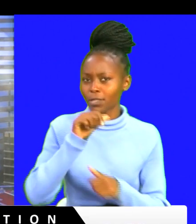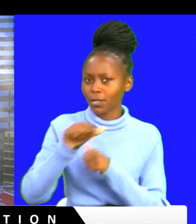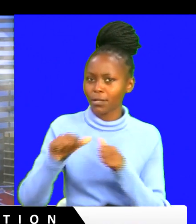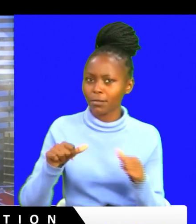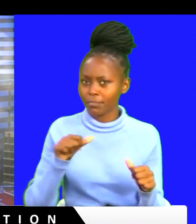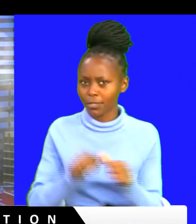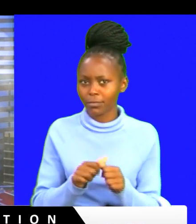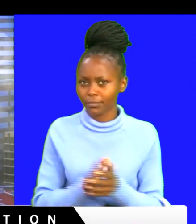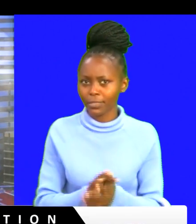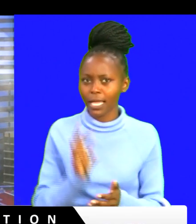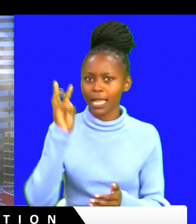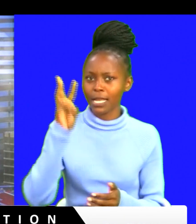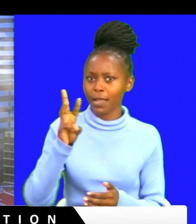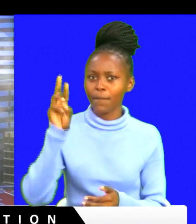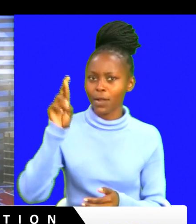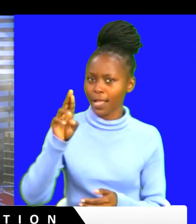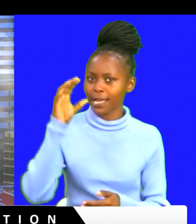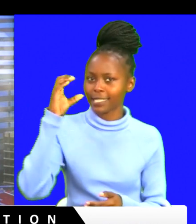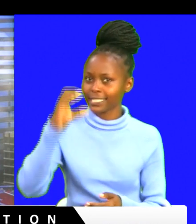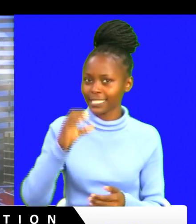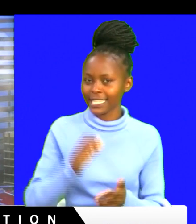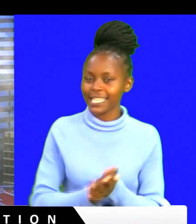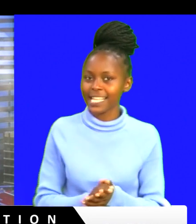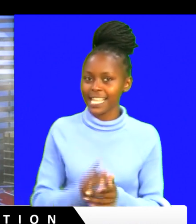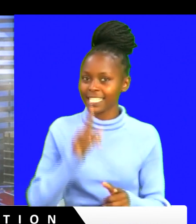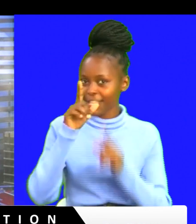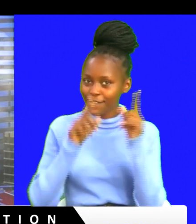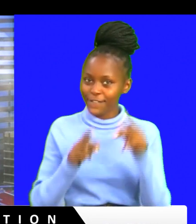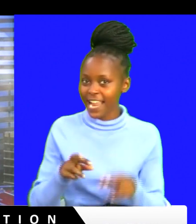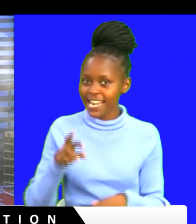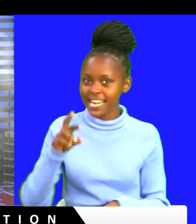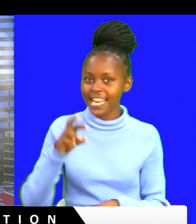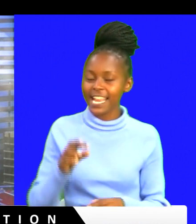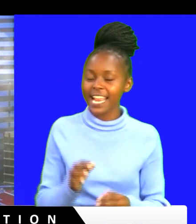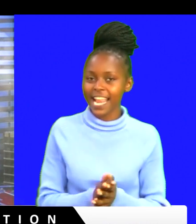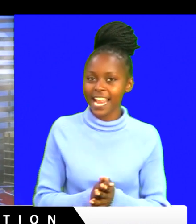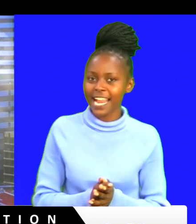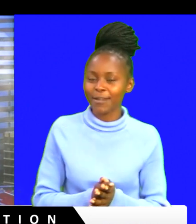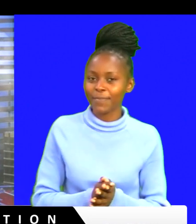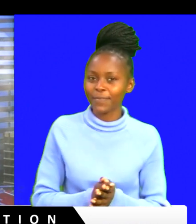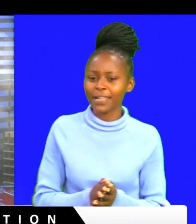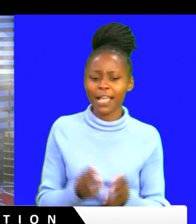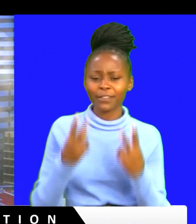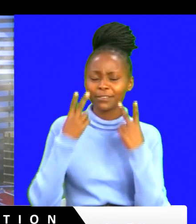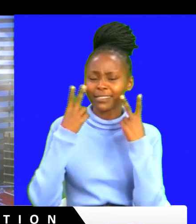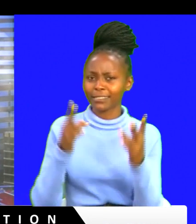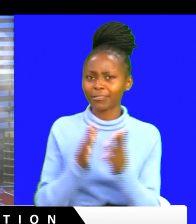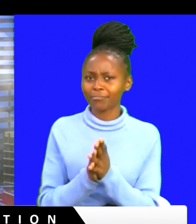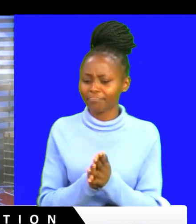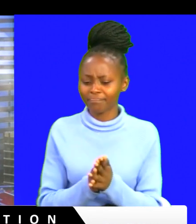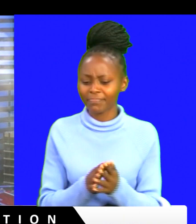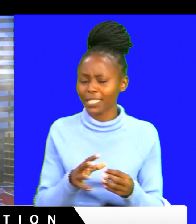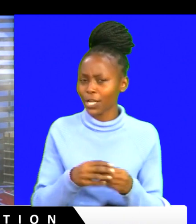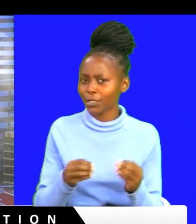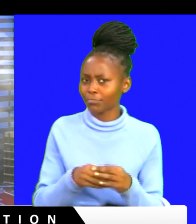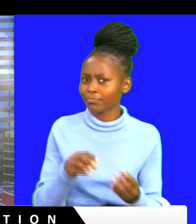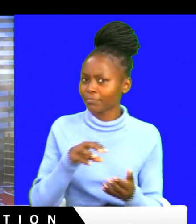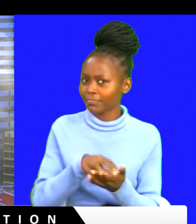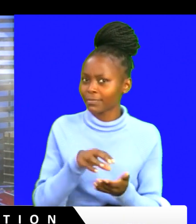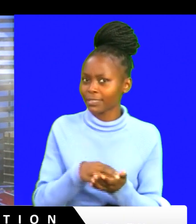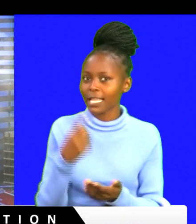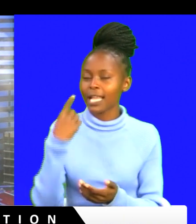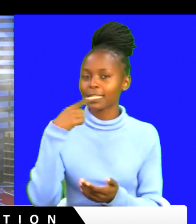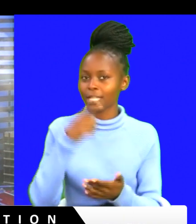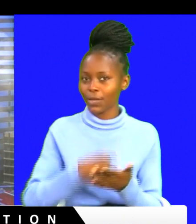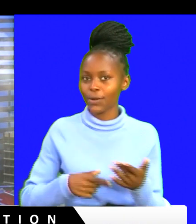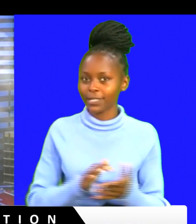WRC Safari Rally. You know, this thing has been trending, and niliona vlogger fulani alienda to the streets akasema